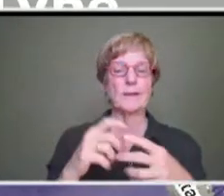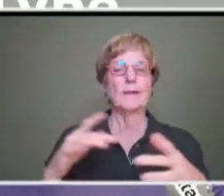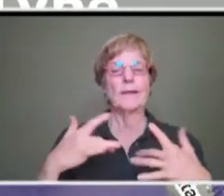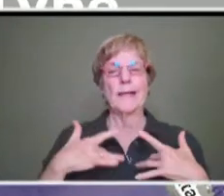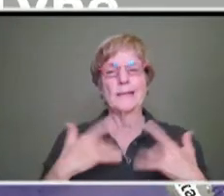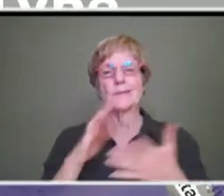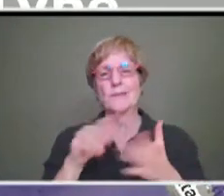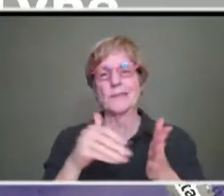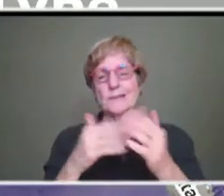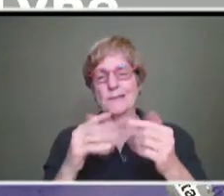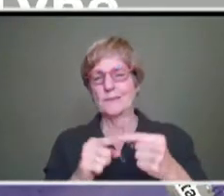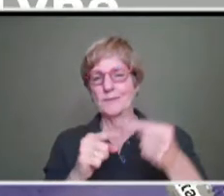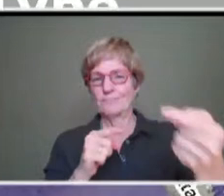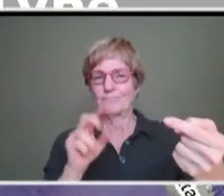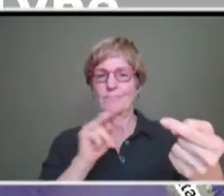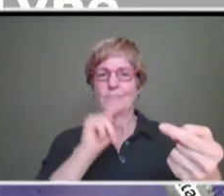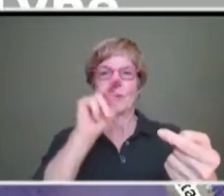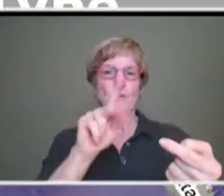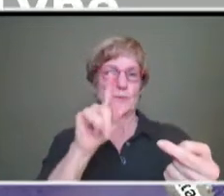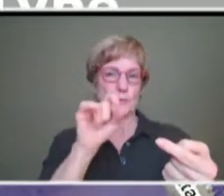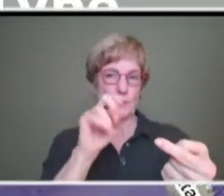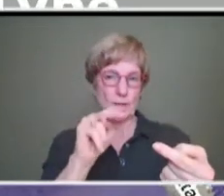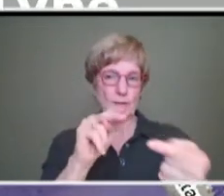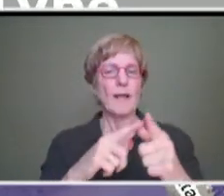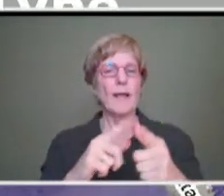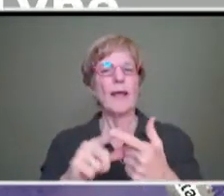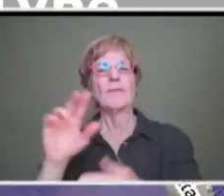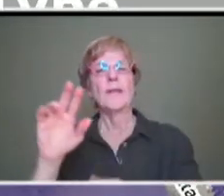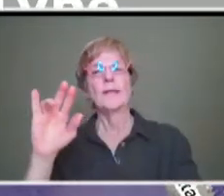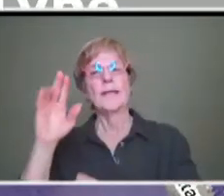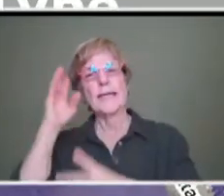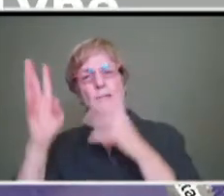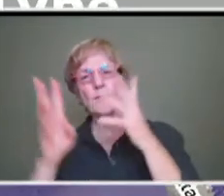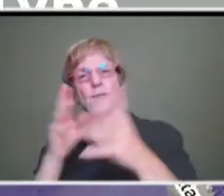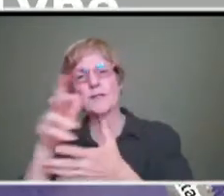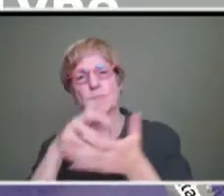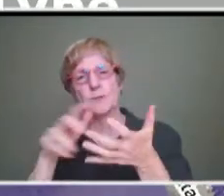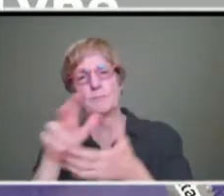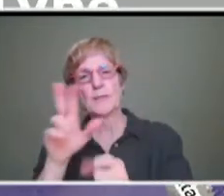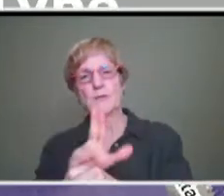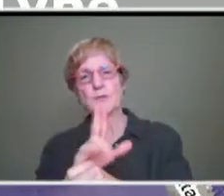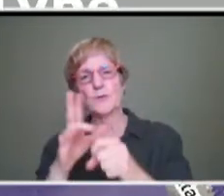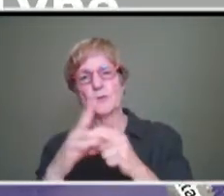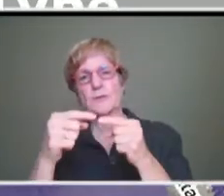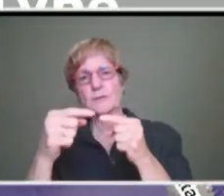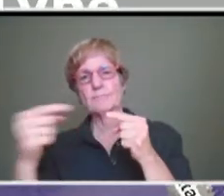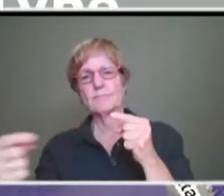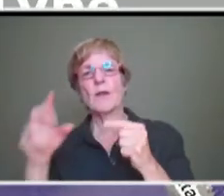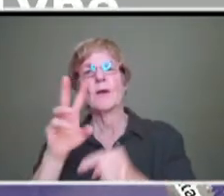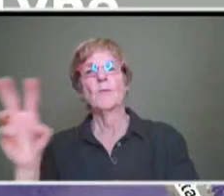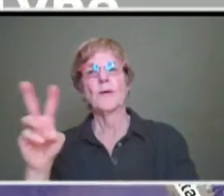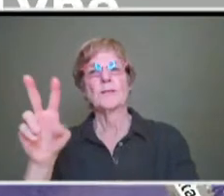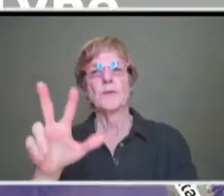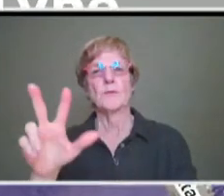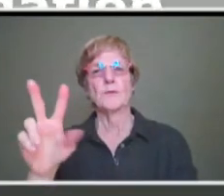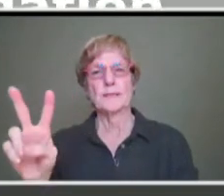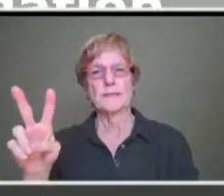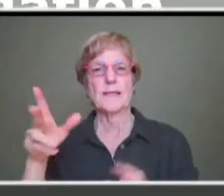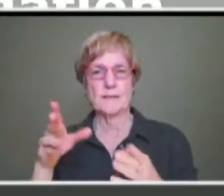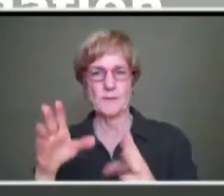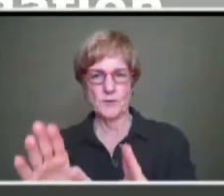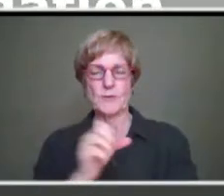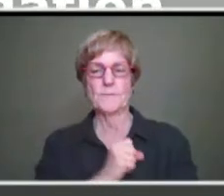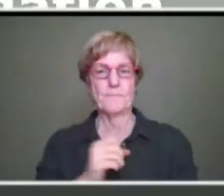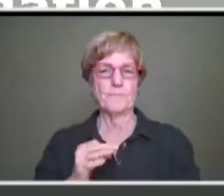on the North Tryon side and then Innovation mixed juice just on the other side of West 32nd Street staff does